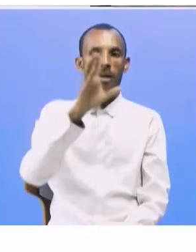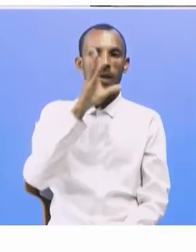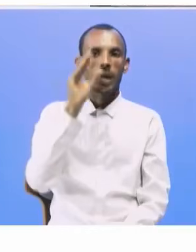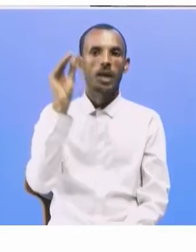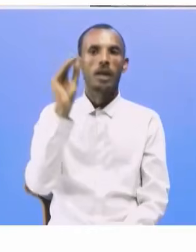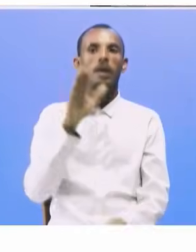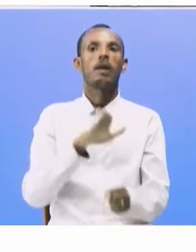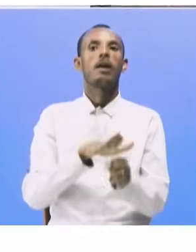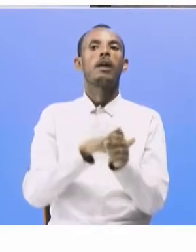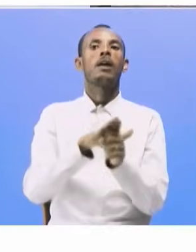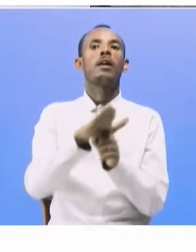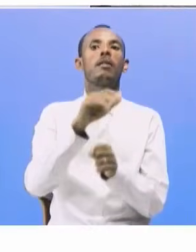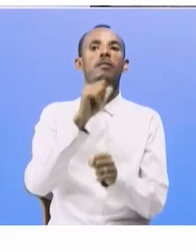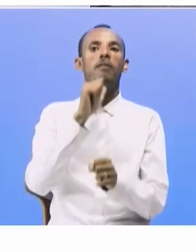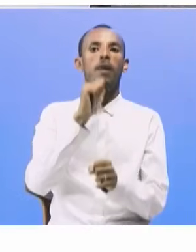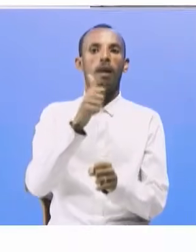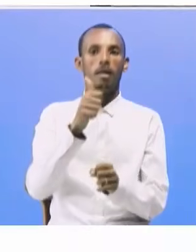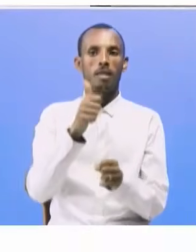infinite set.